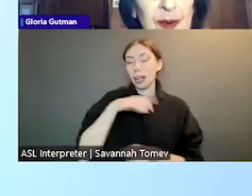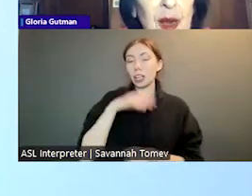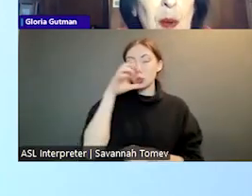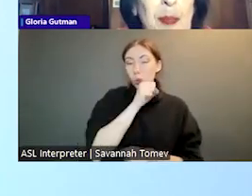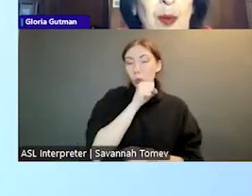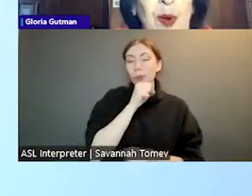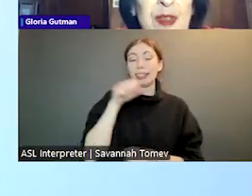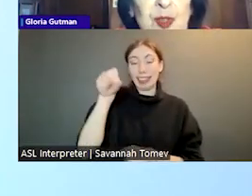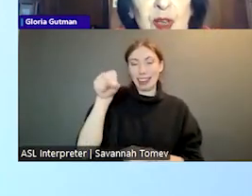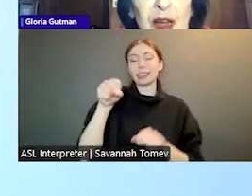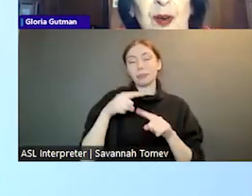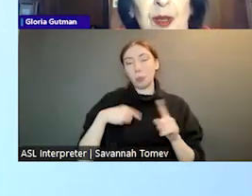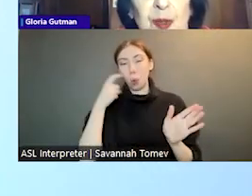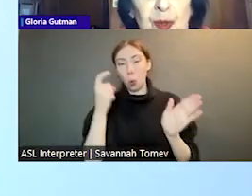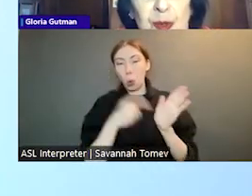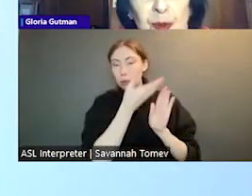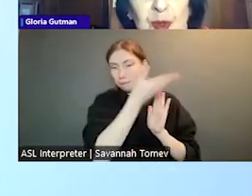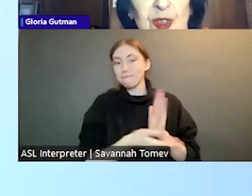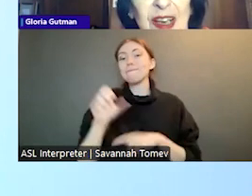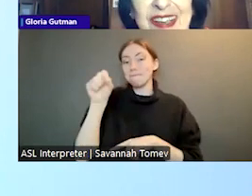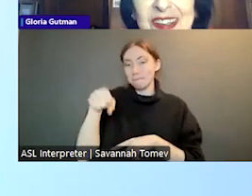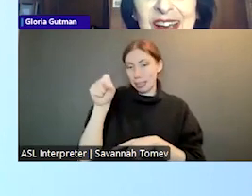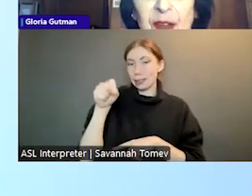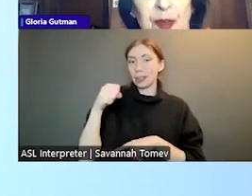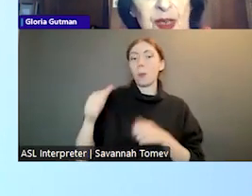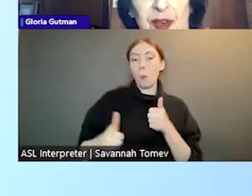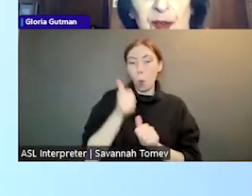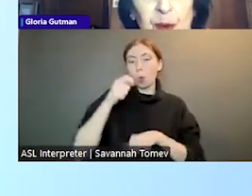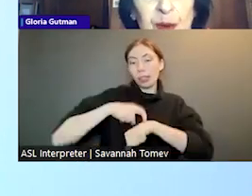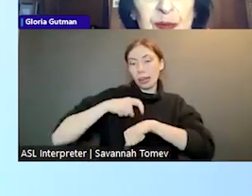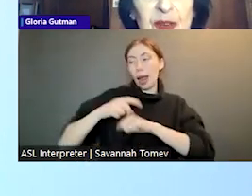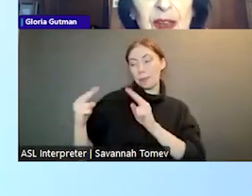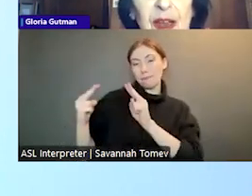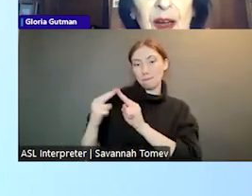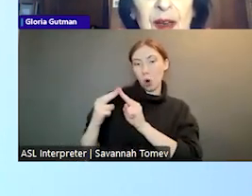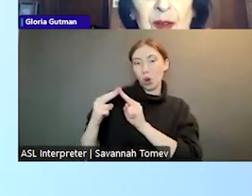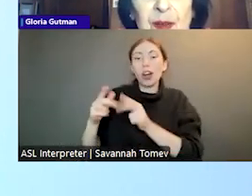another. But what this slide also shows is that in the other category,